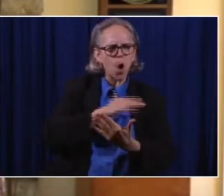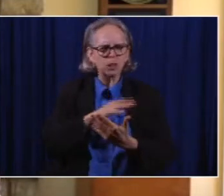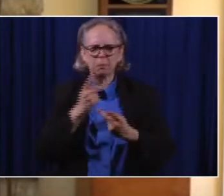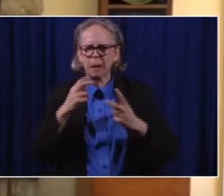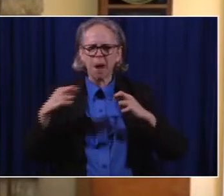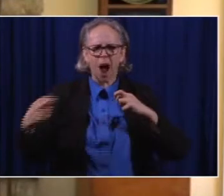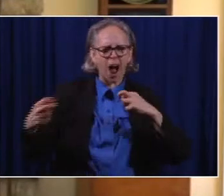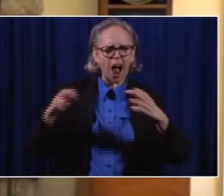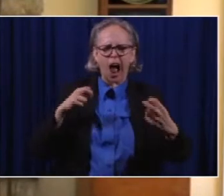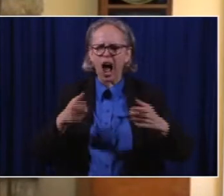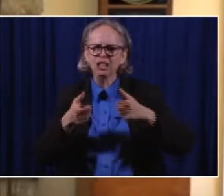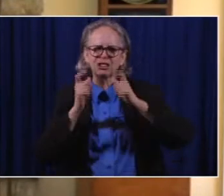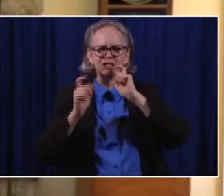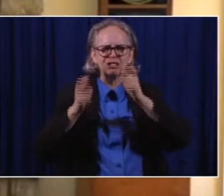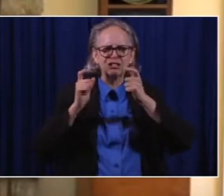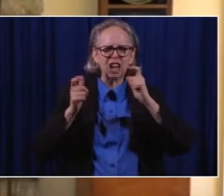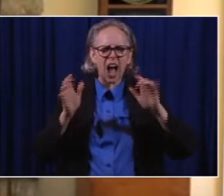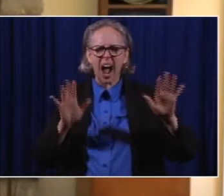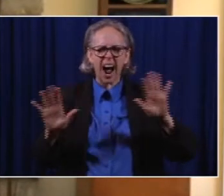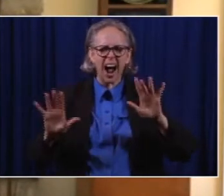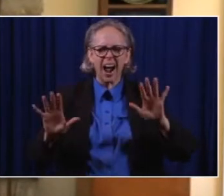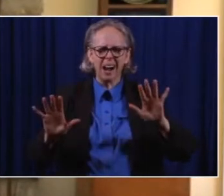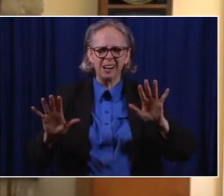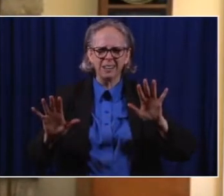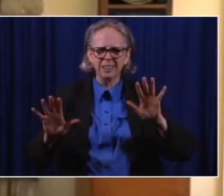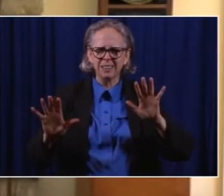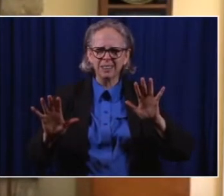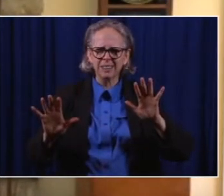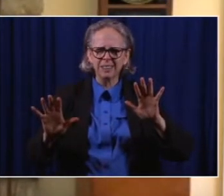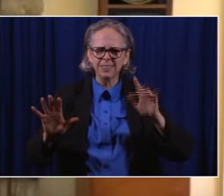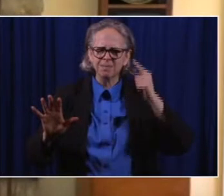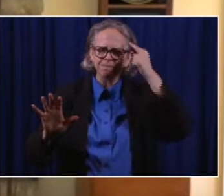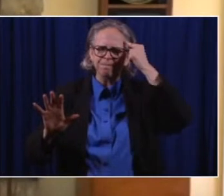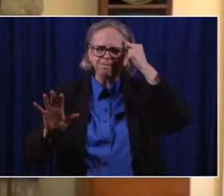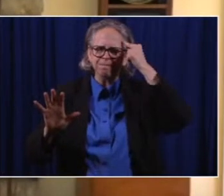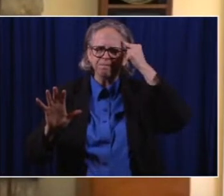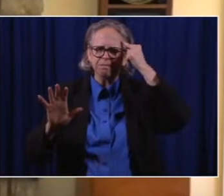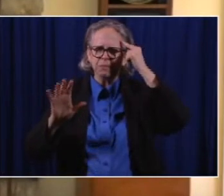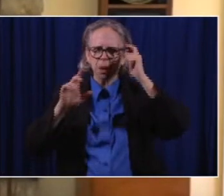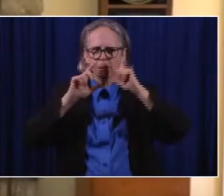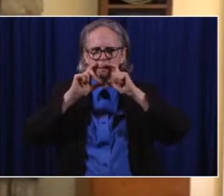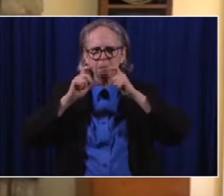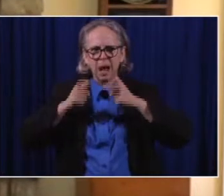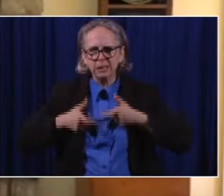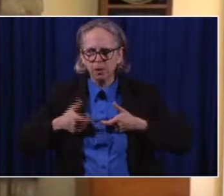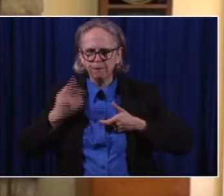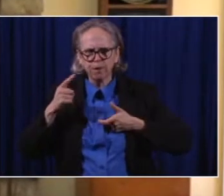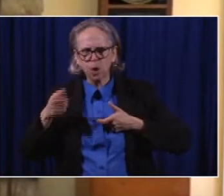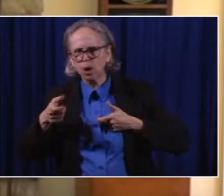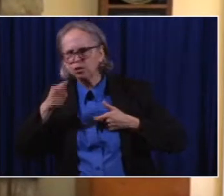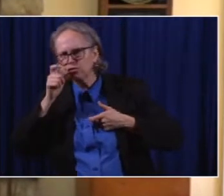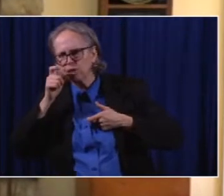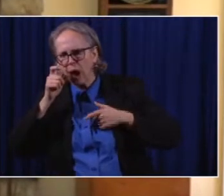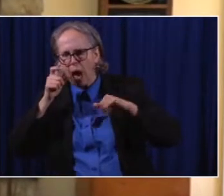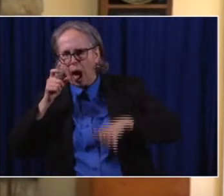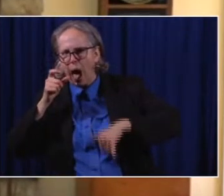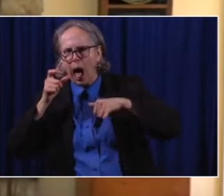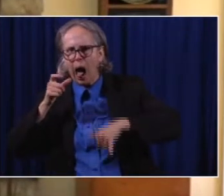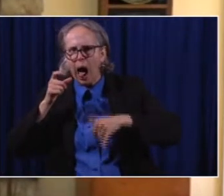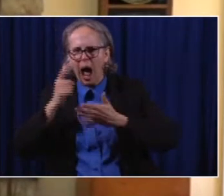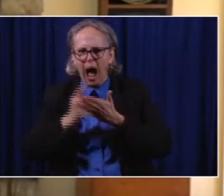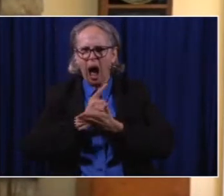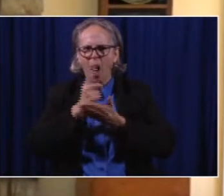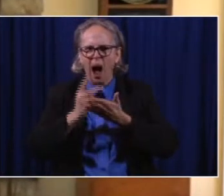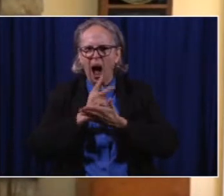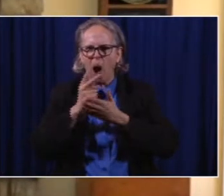table, but, they're not wearing a mask, and they're there for some period of time. Same way sometimes